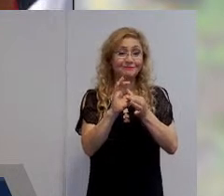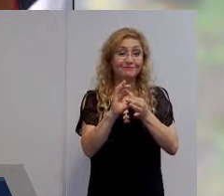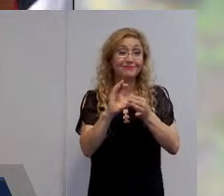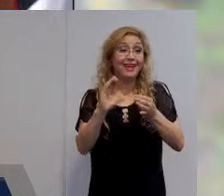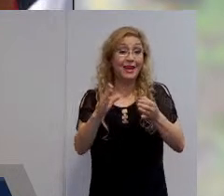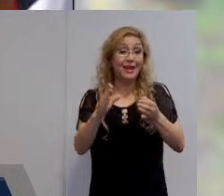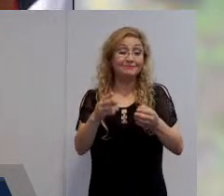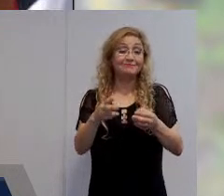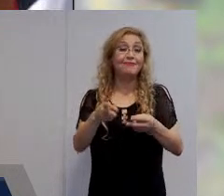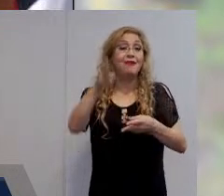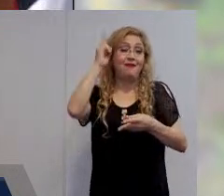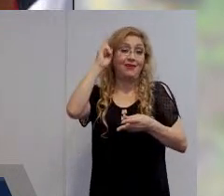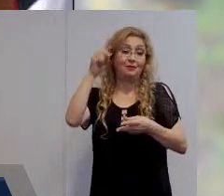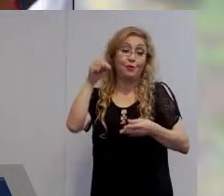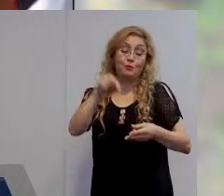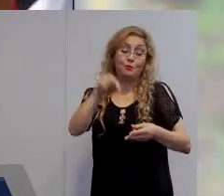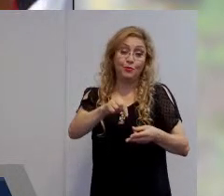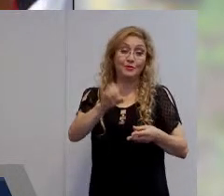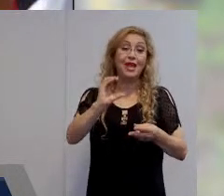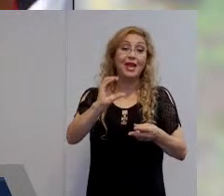and the